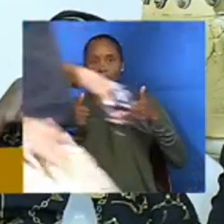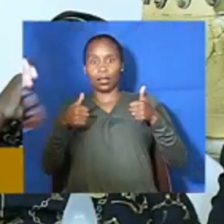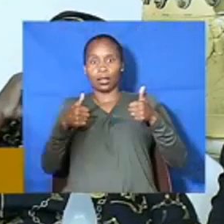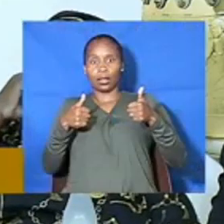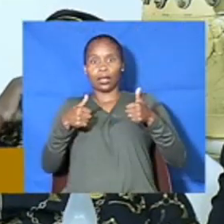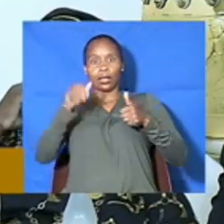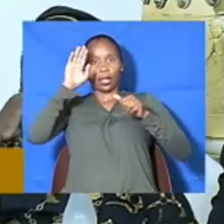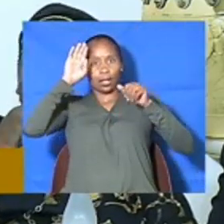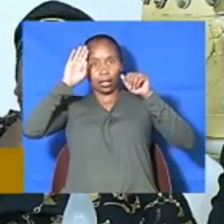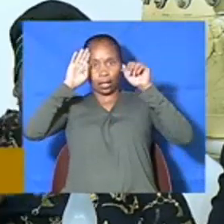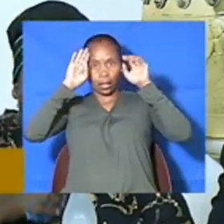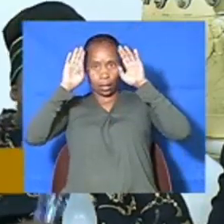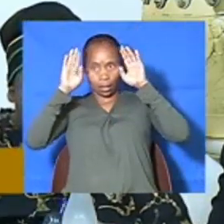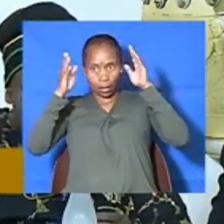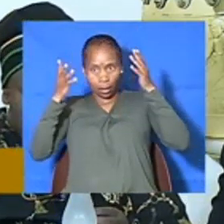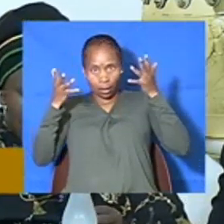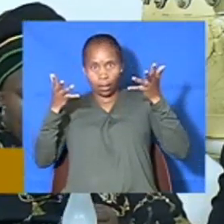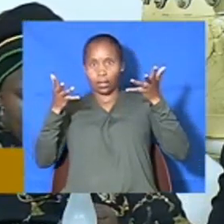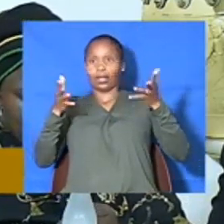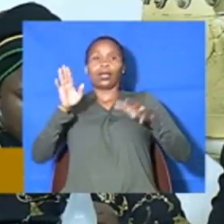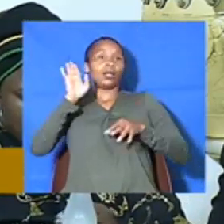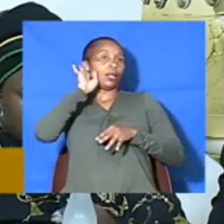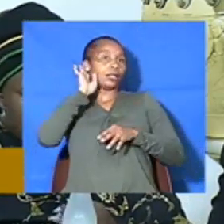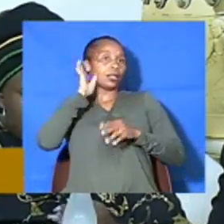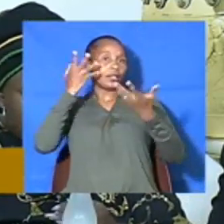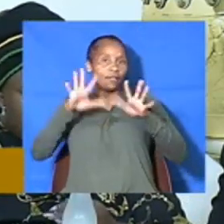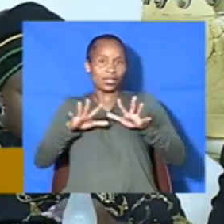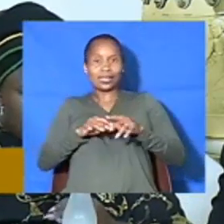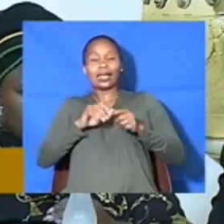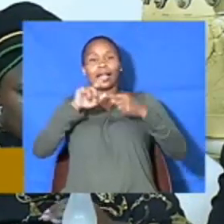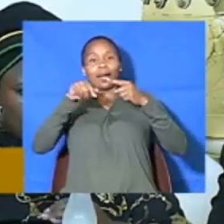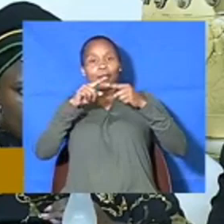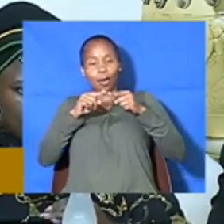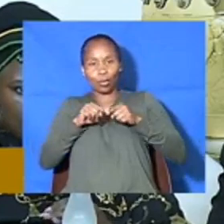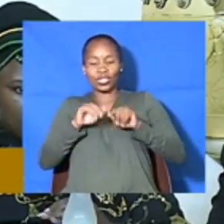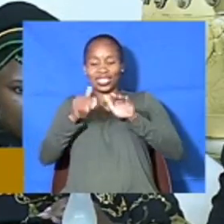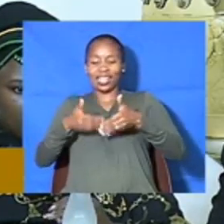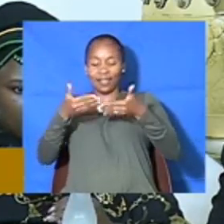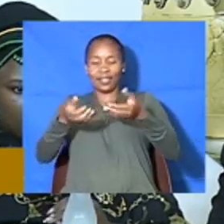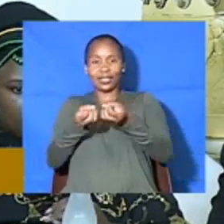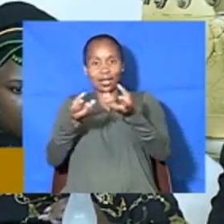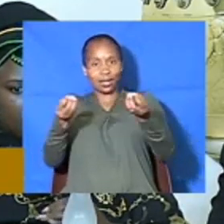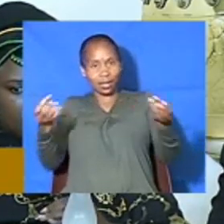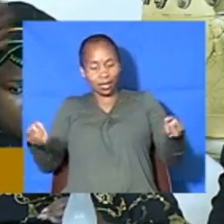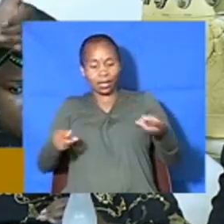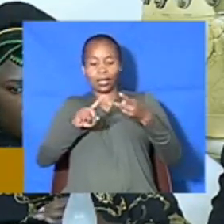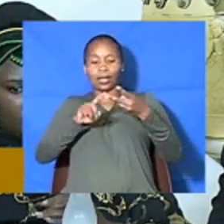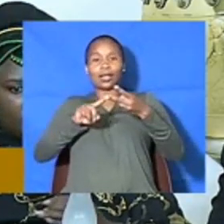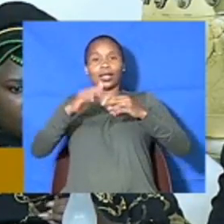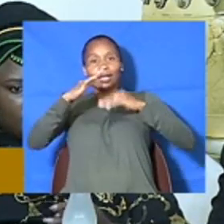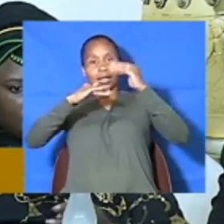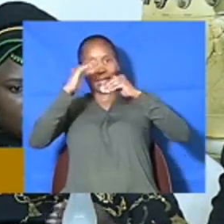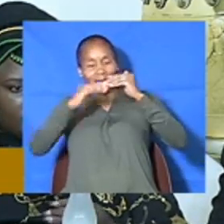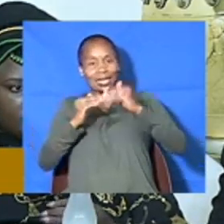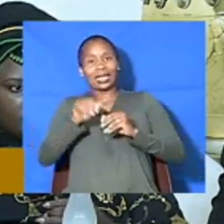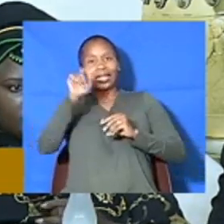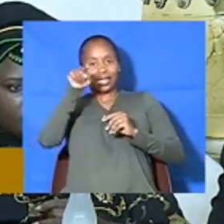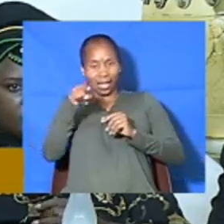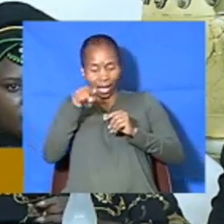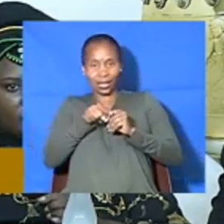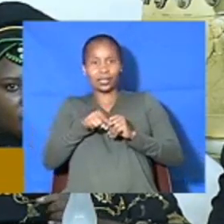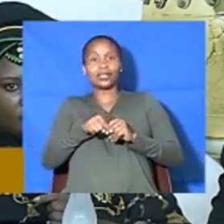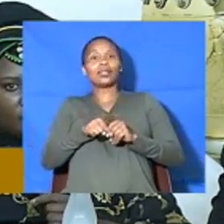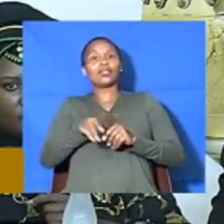what is a medical aid. They know what is the use of medical aid. So I'm